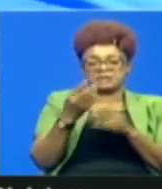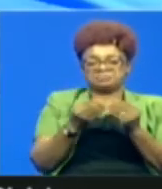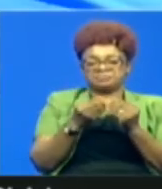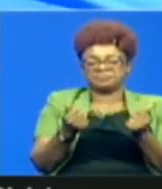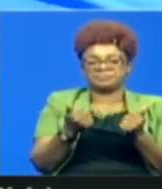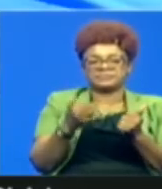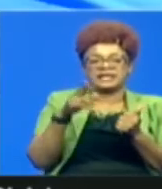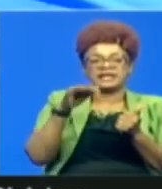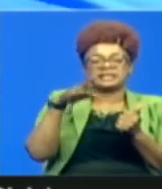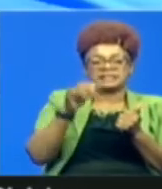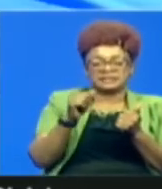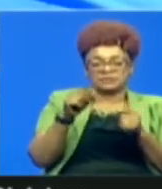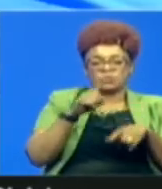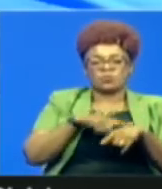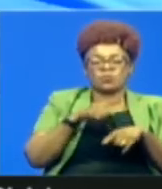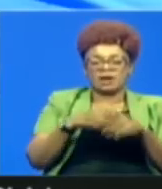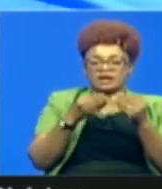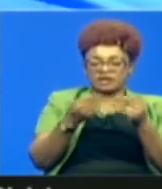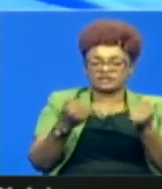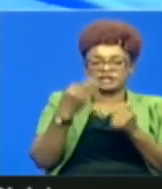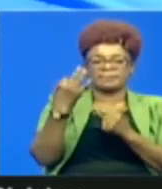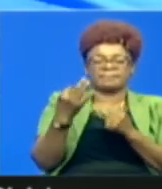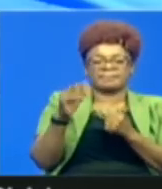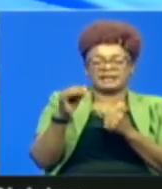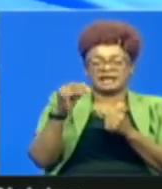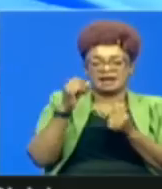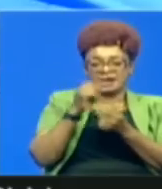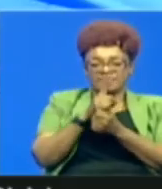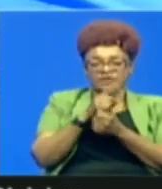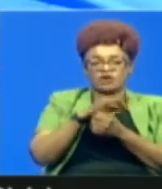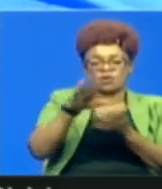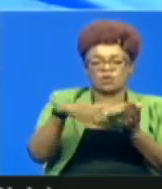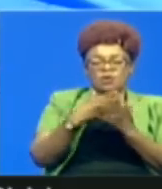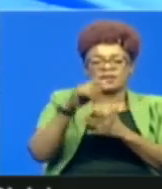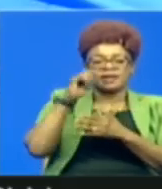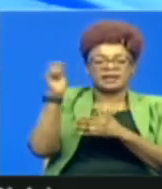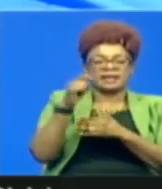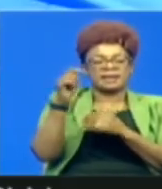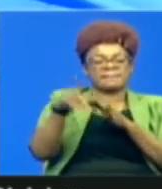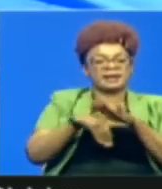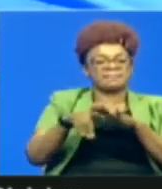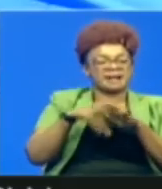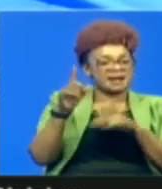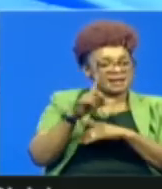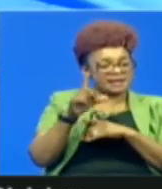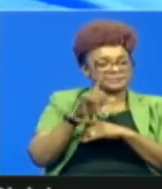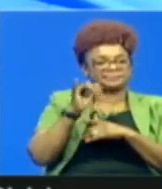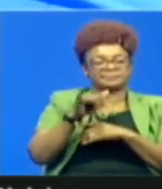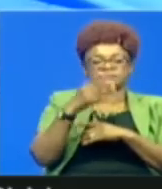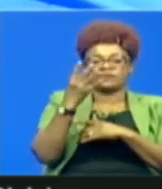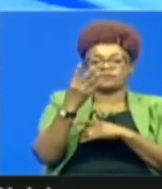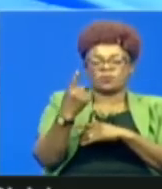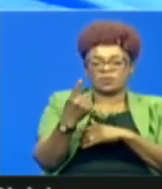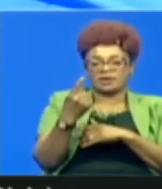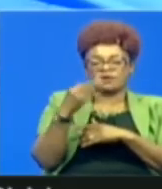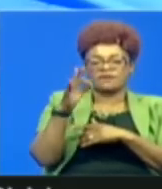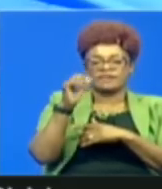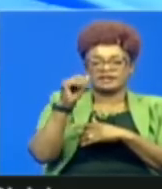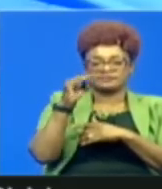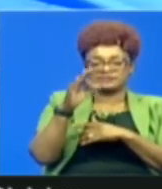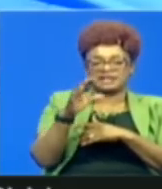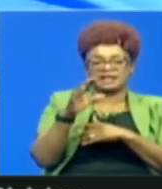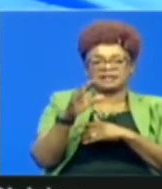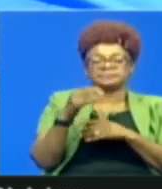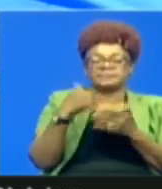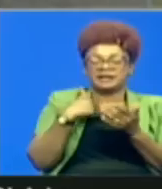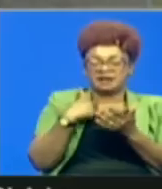kept were crashed in match day 11 of the Kenyan Premier League. The Dockers, a 4-1 skinning of AFC Leopards, saw them close